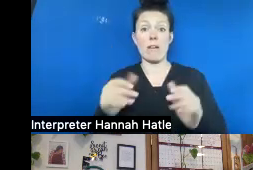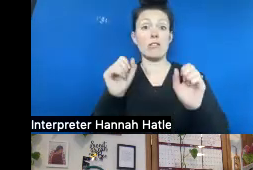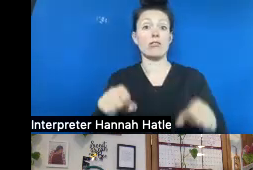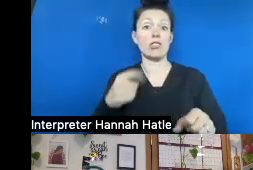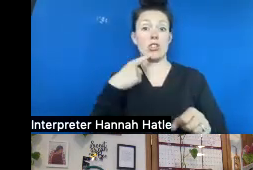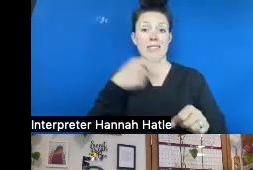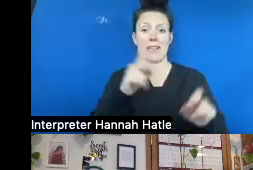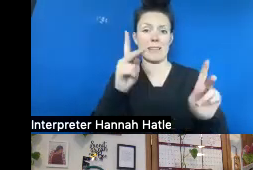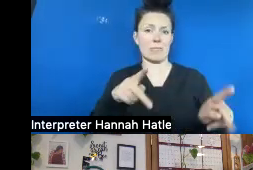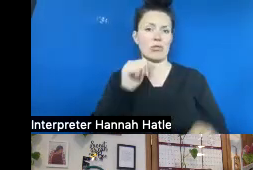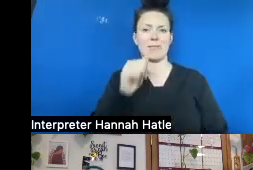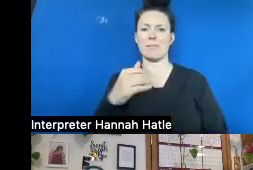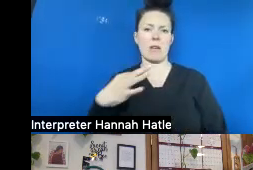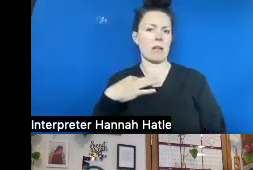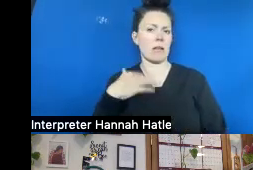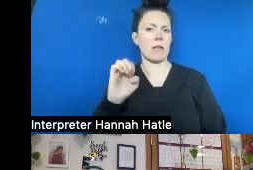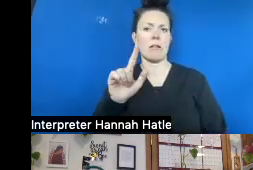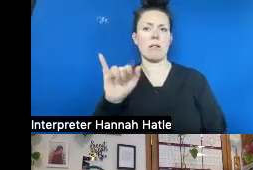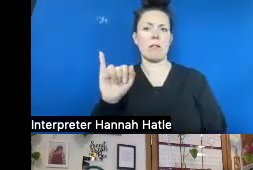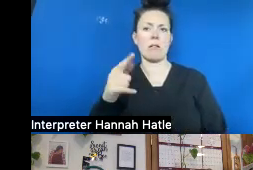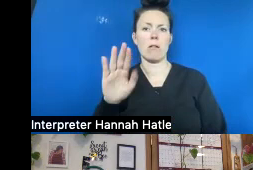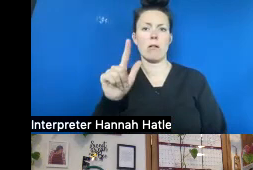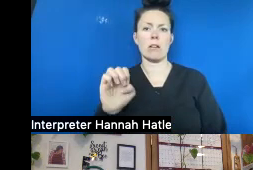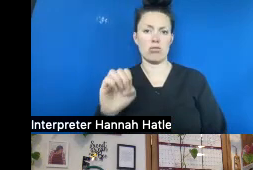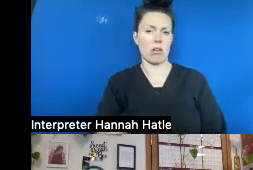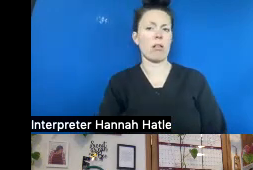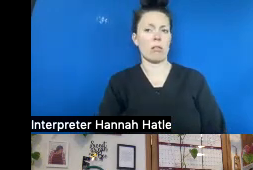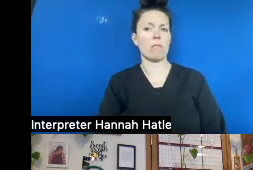shelters refuse house male identified